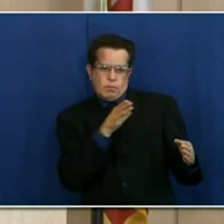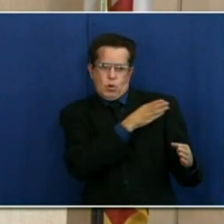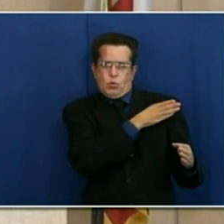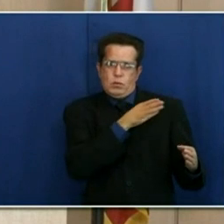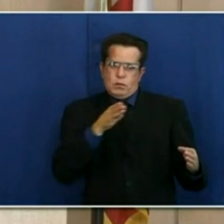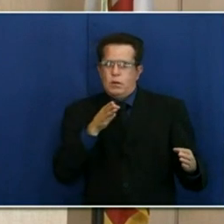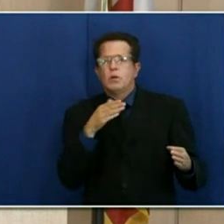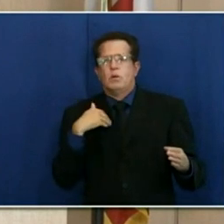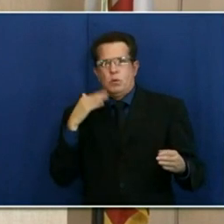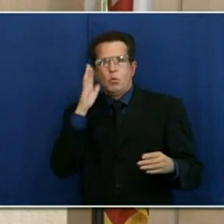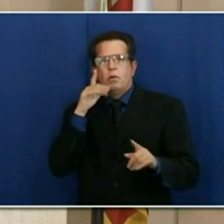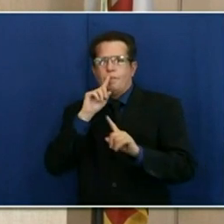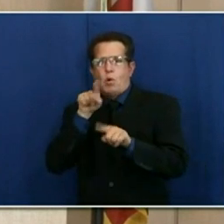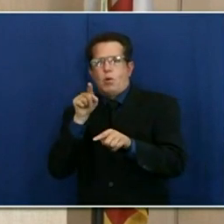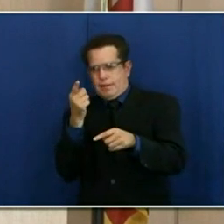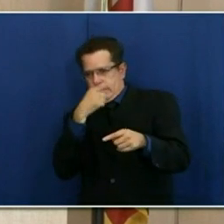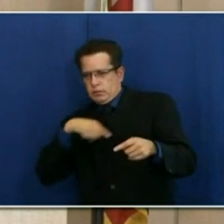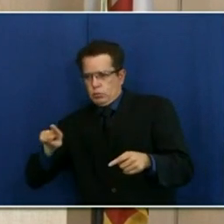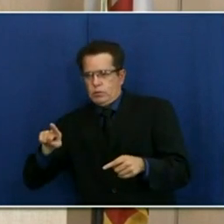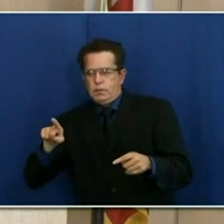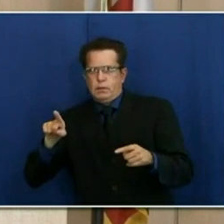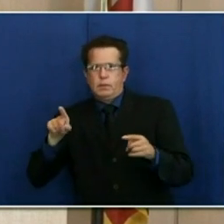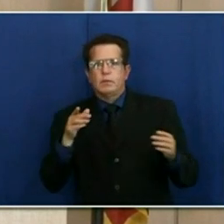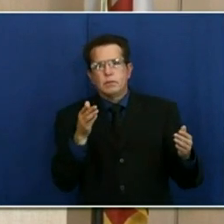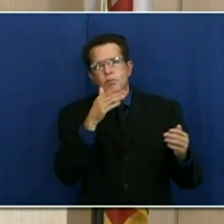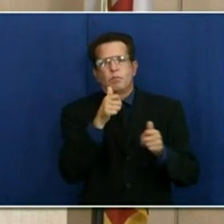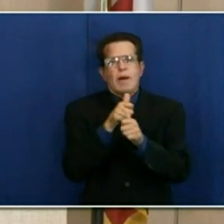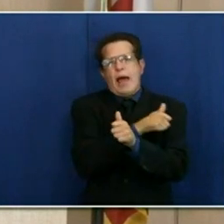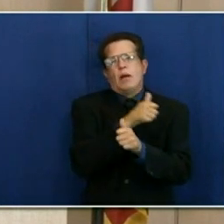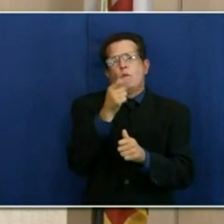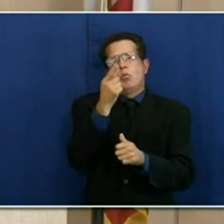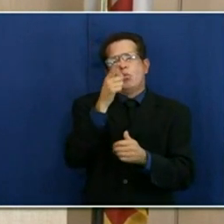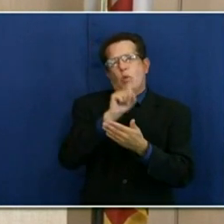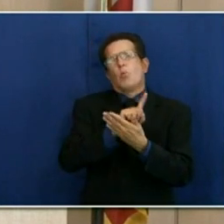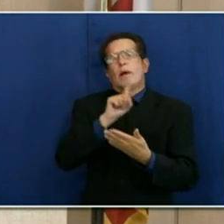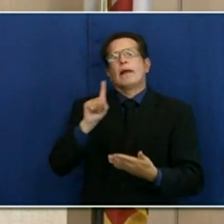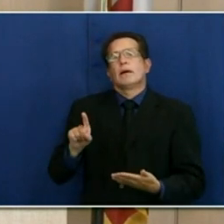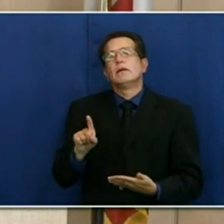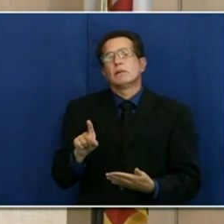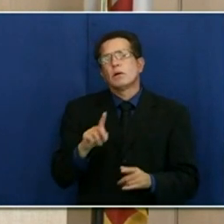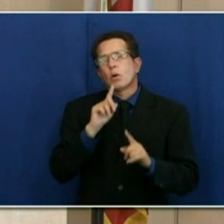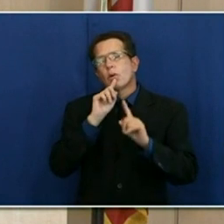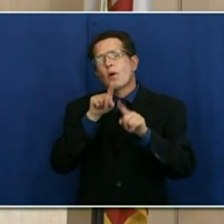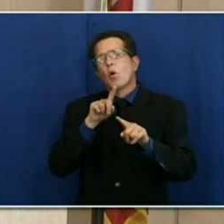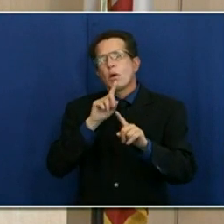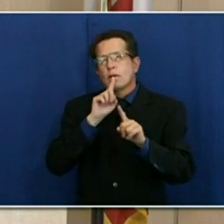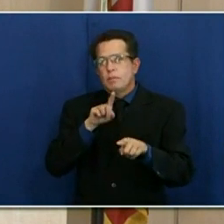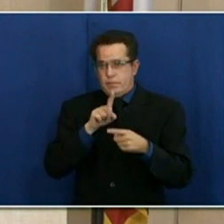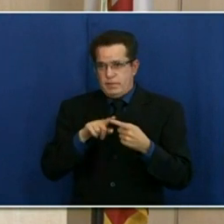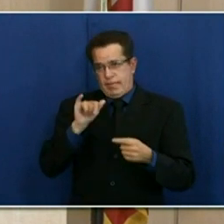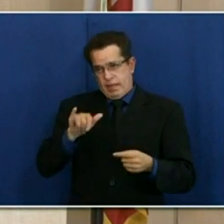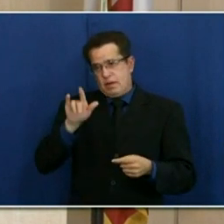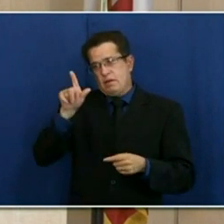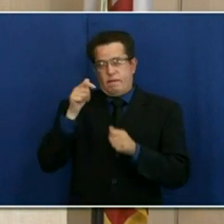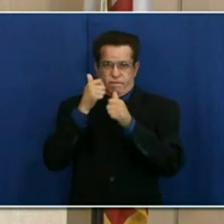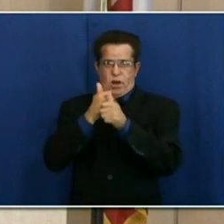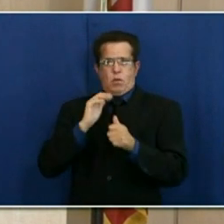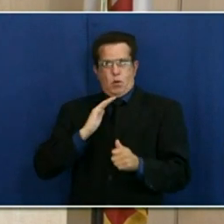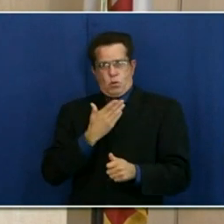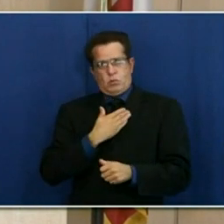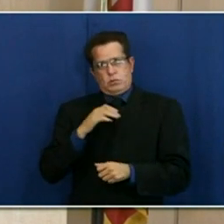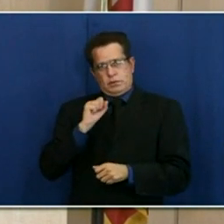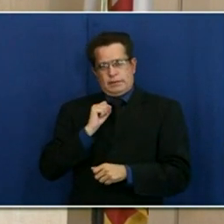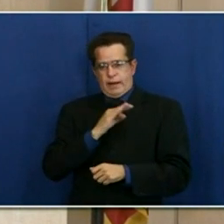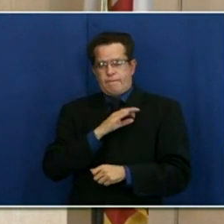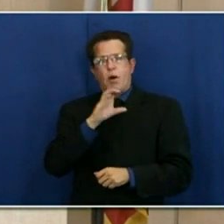be reporting next week. And but these were specifically calculated by our staff